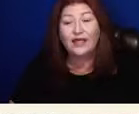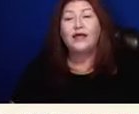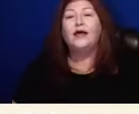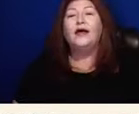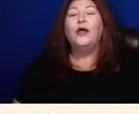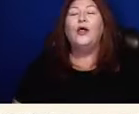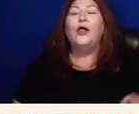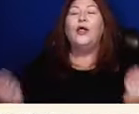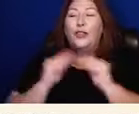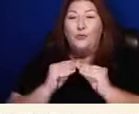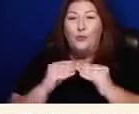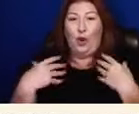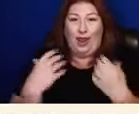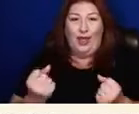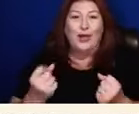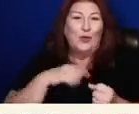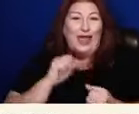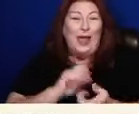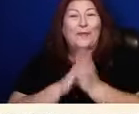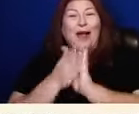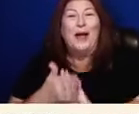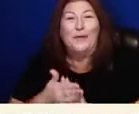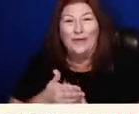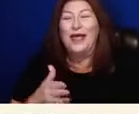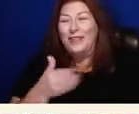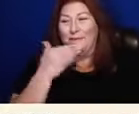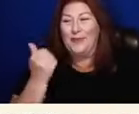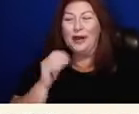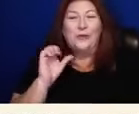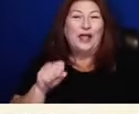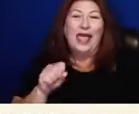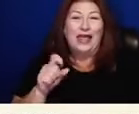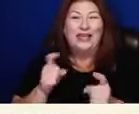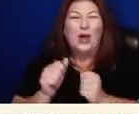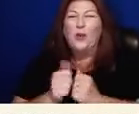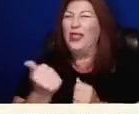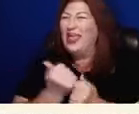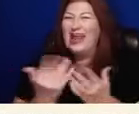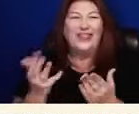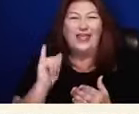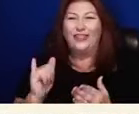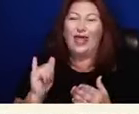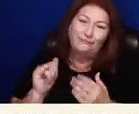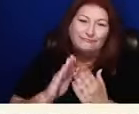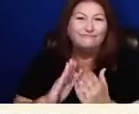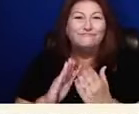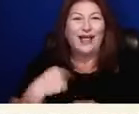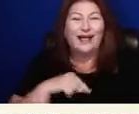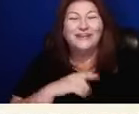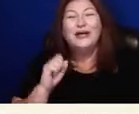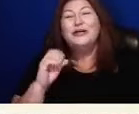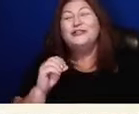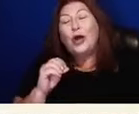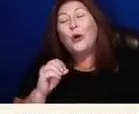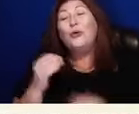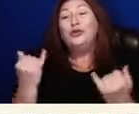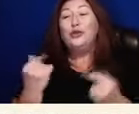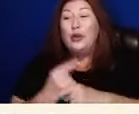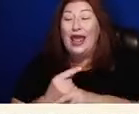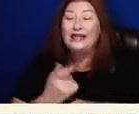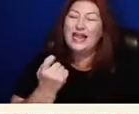more healed we can become and the better we can deal with anything that comes our way. And so this today is a little